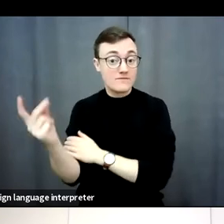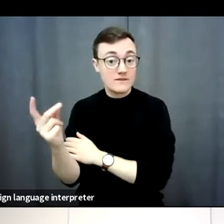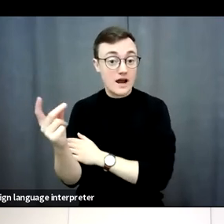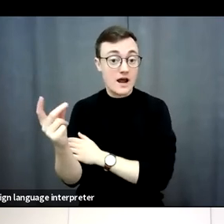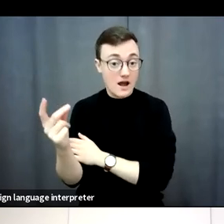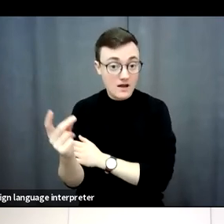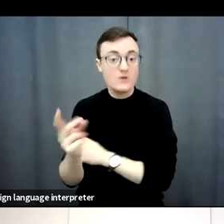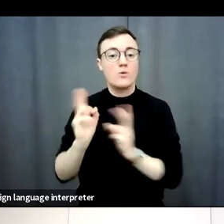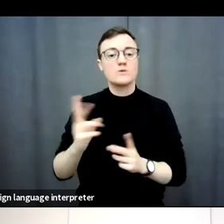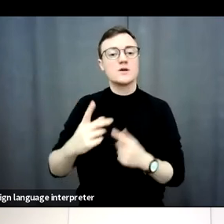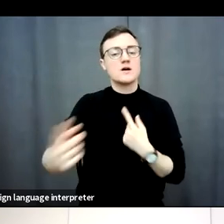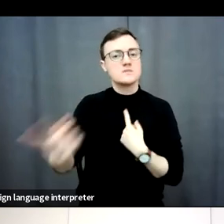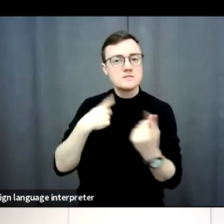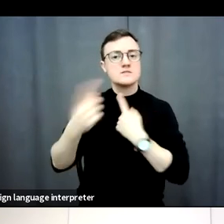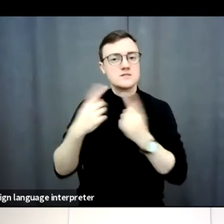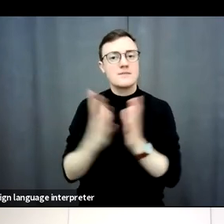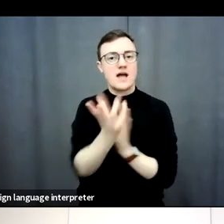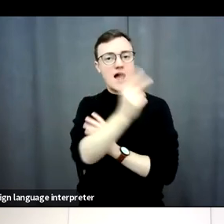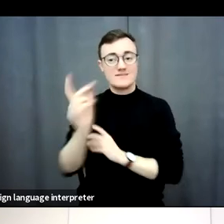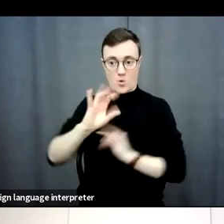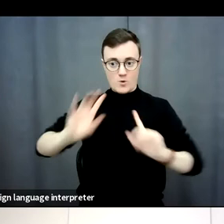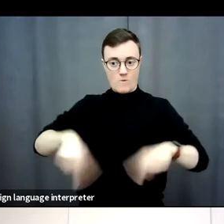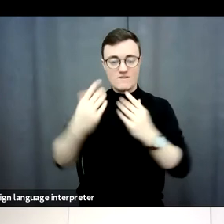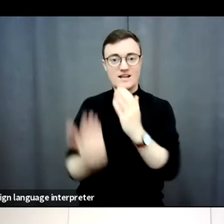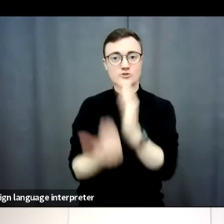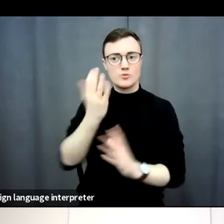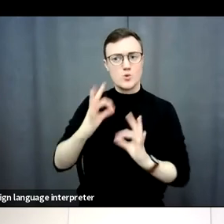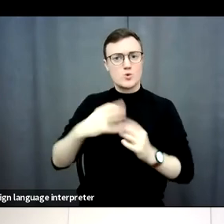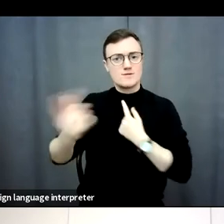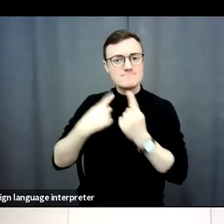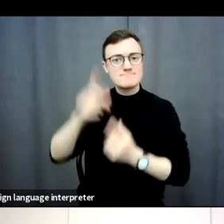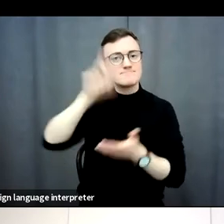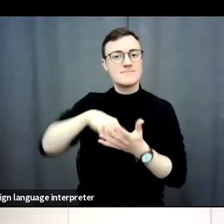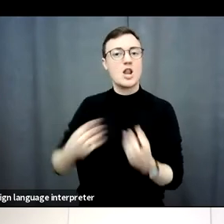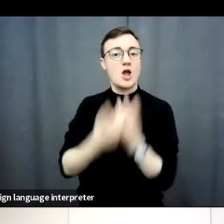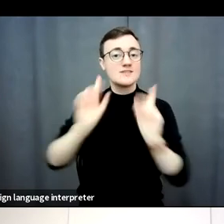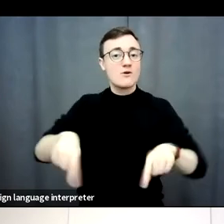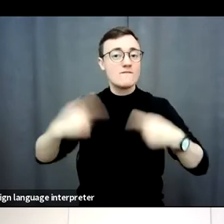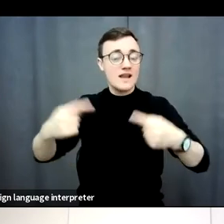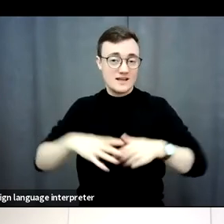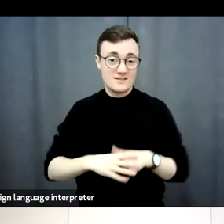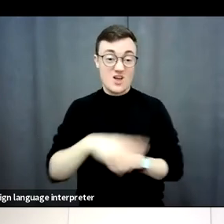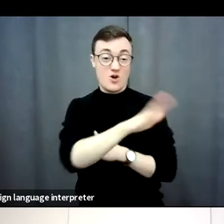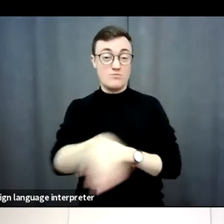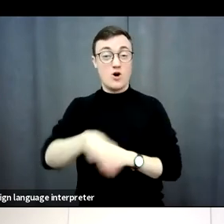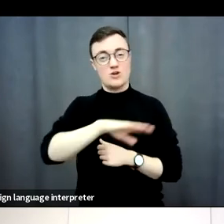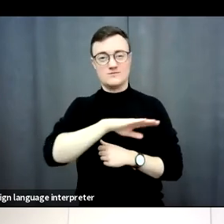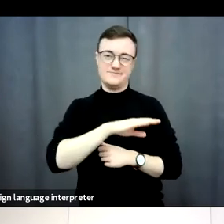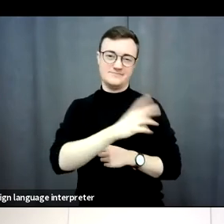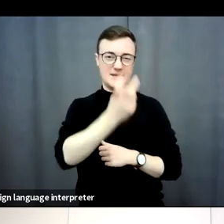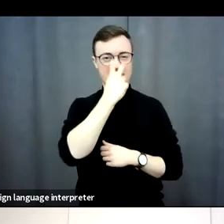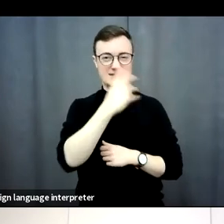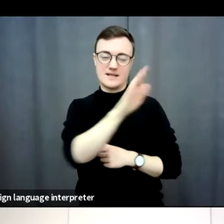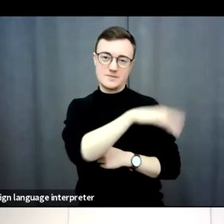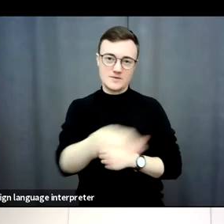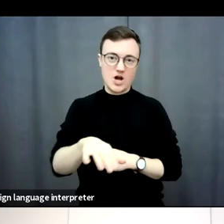with others to resolve problems. As children with blindness can have few social contacts with